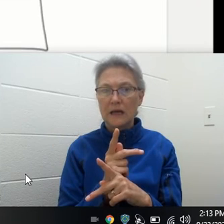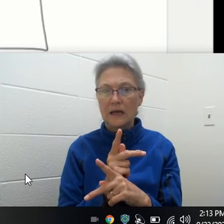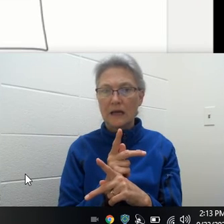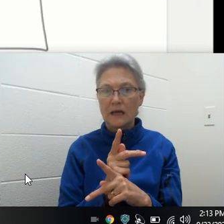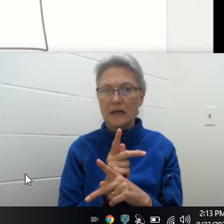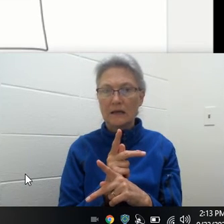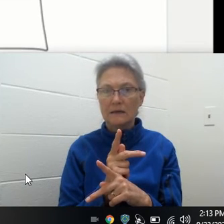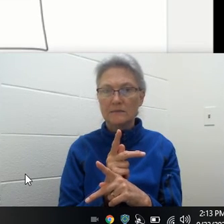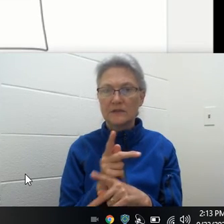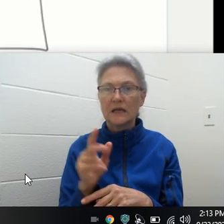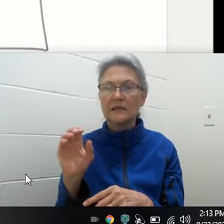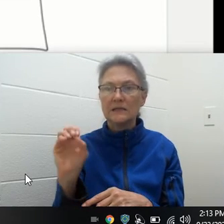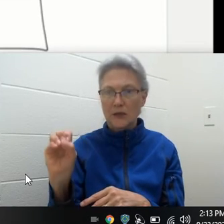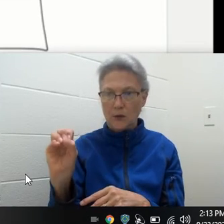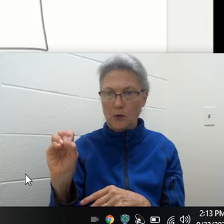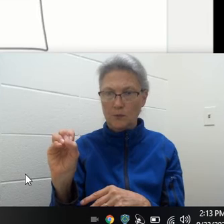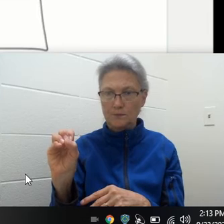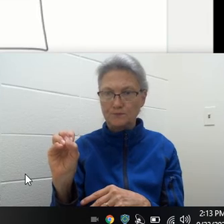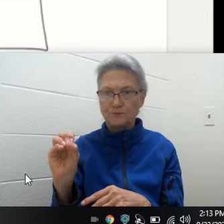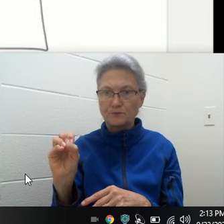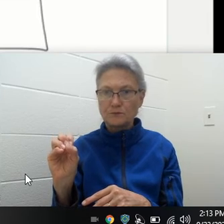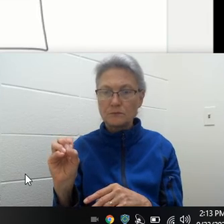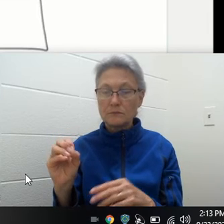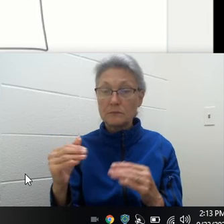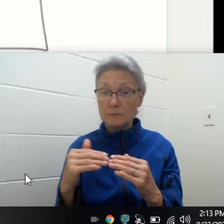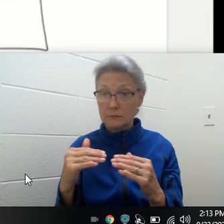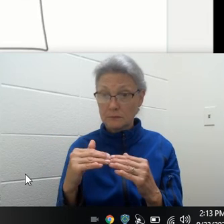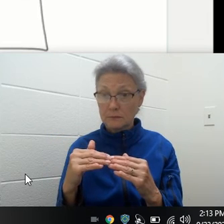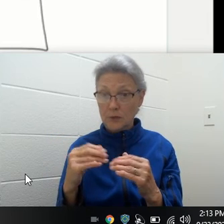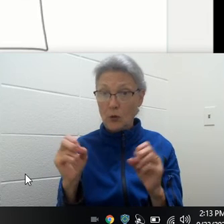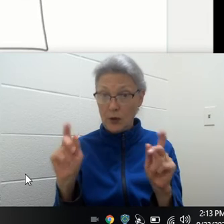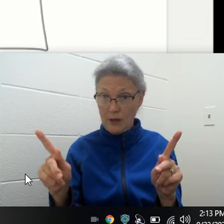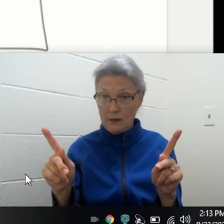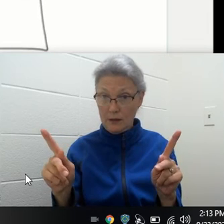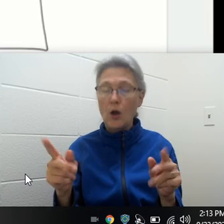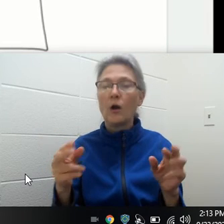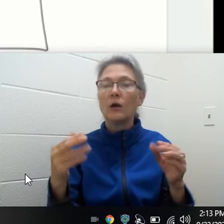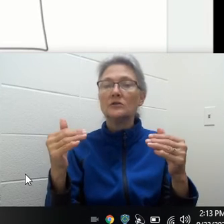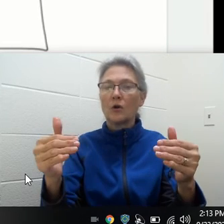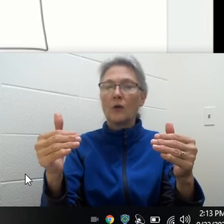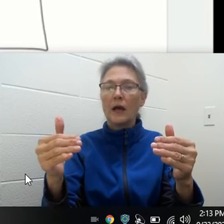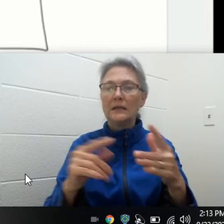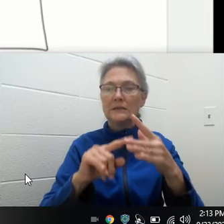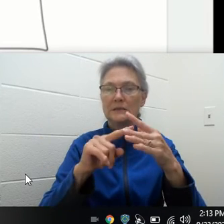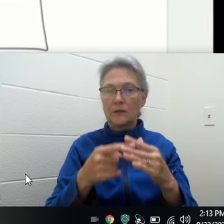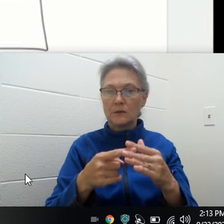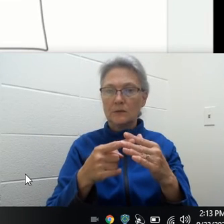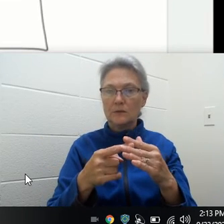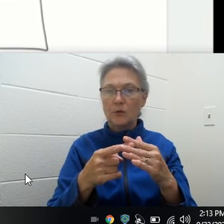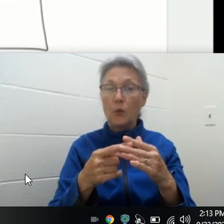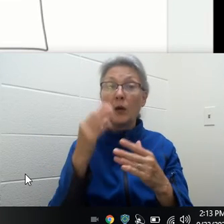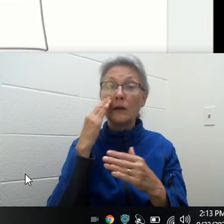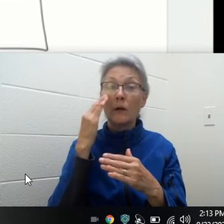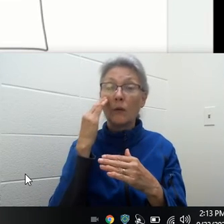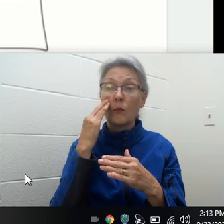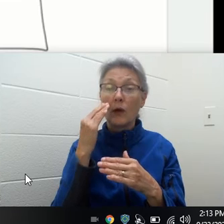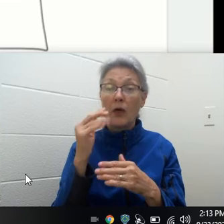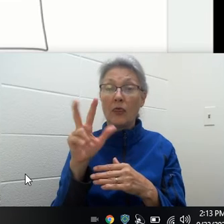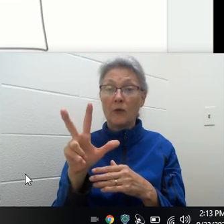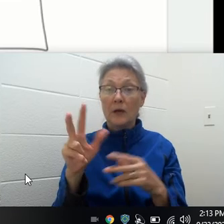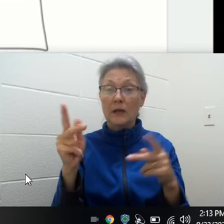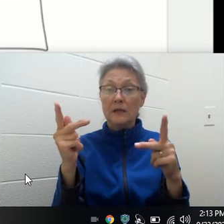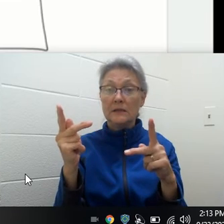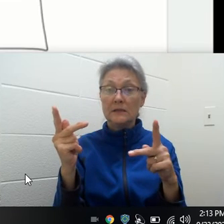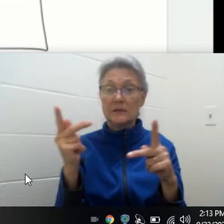3 times 0 equals. Alrighty, let's go ahead and let's get started. We know